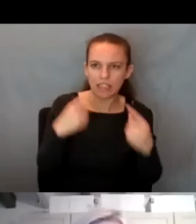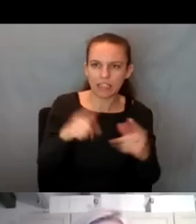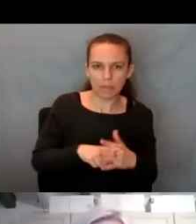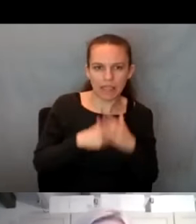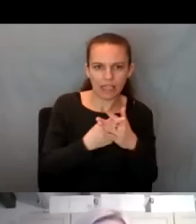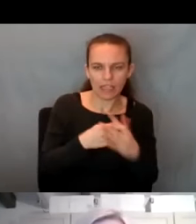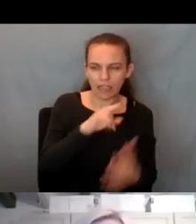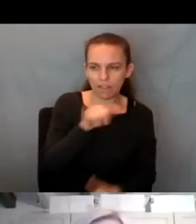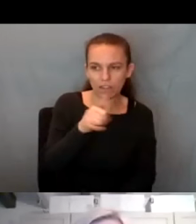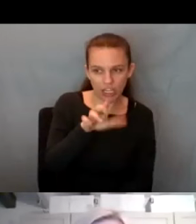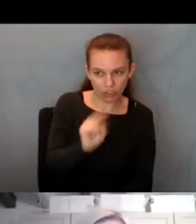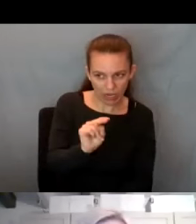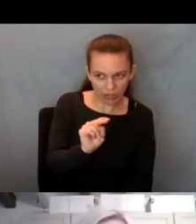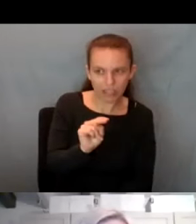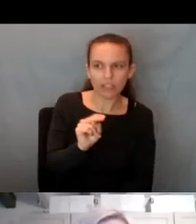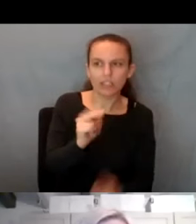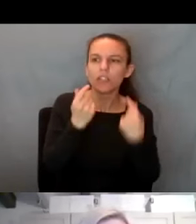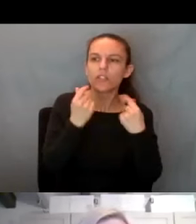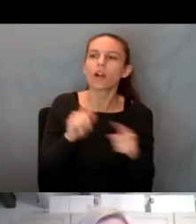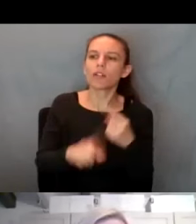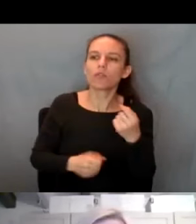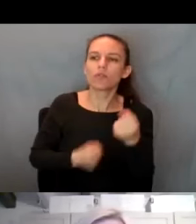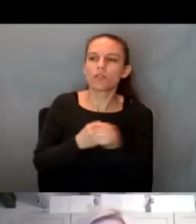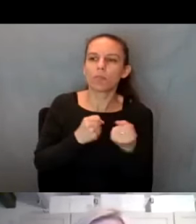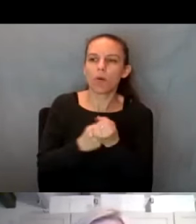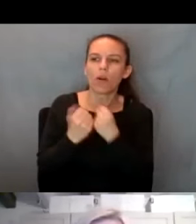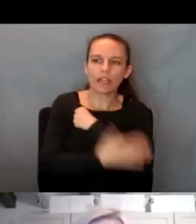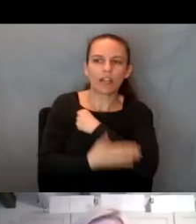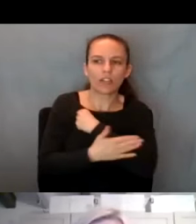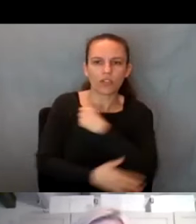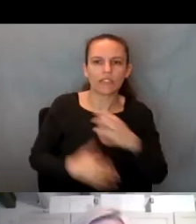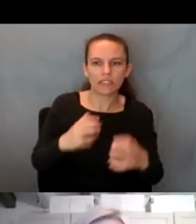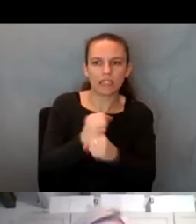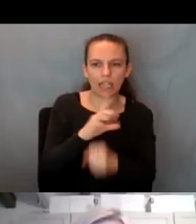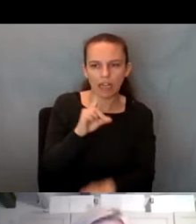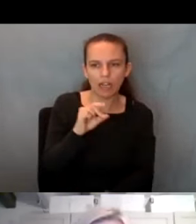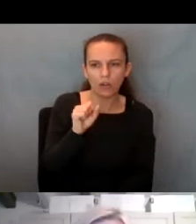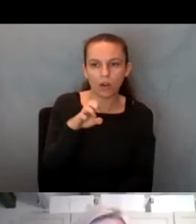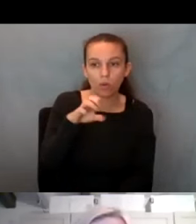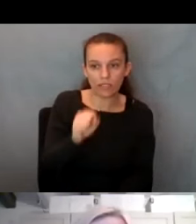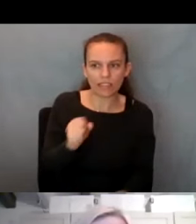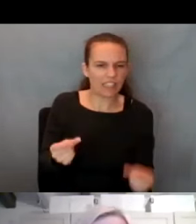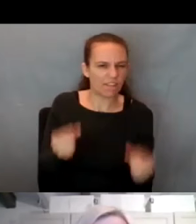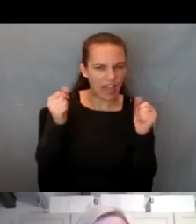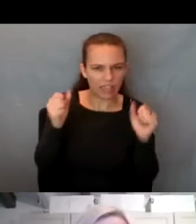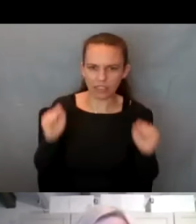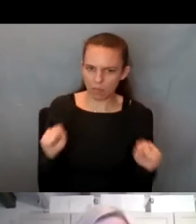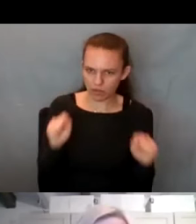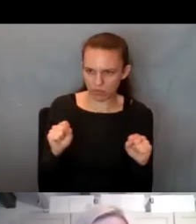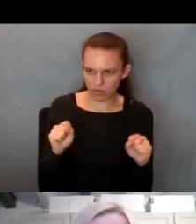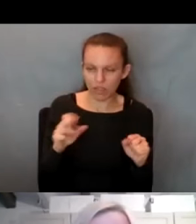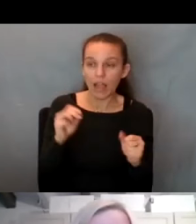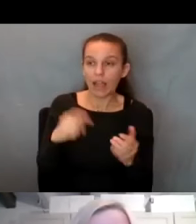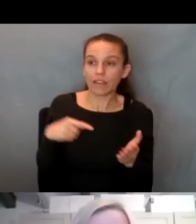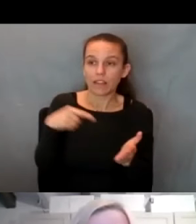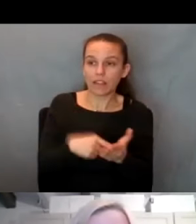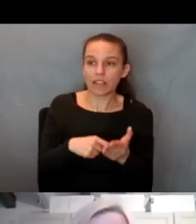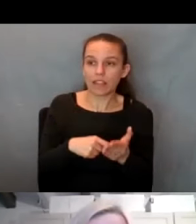January trying to support countries getting doses as fast as possible. And this was with the